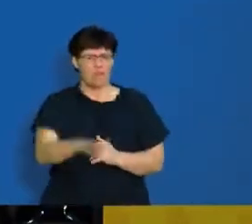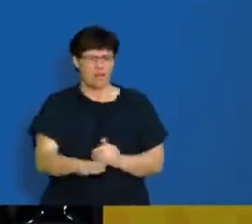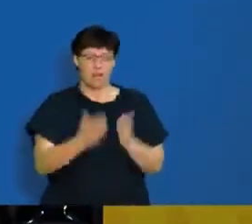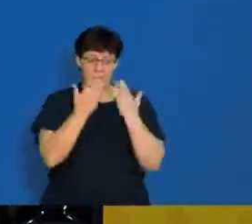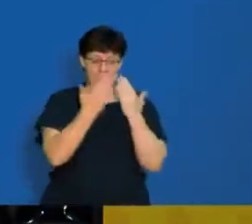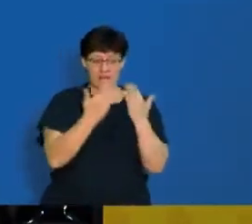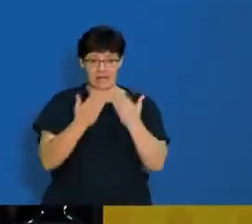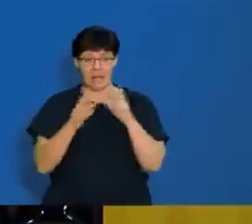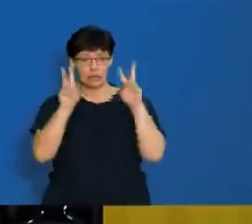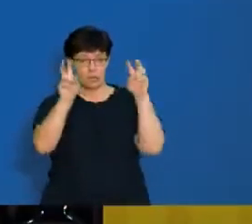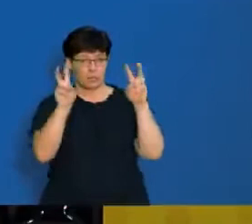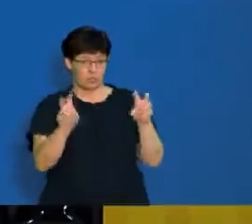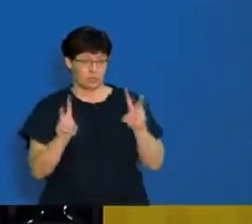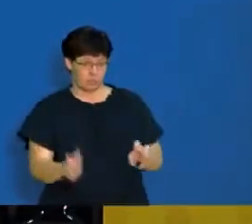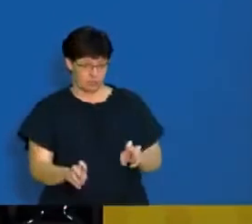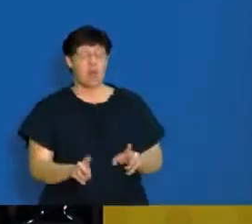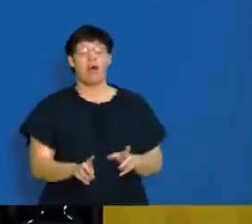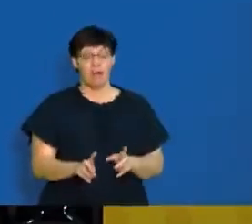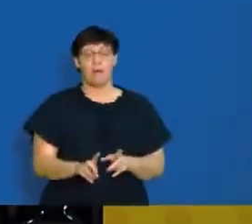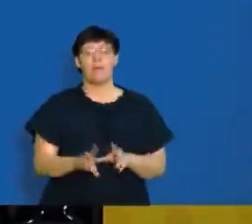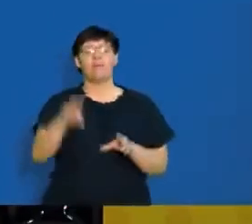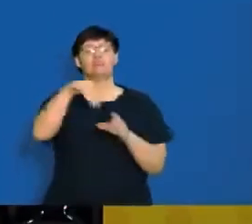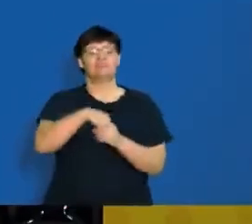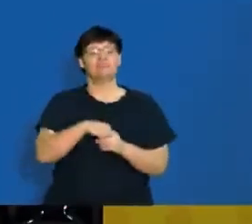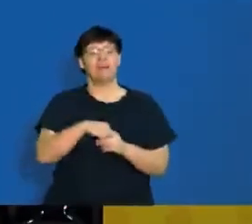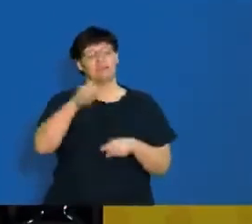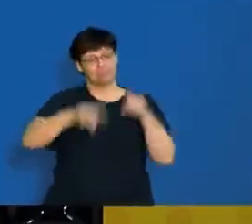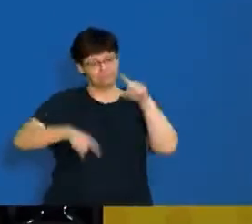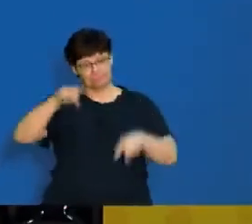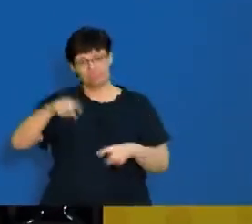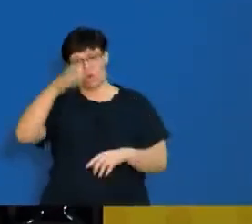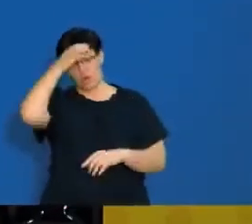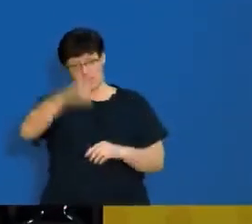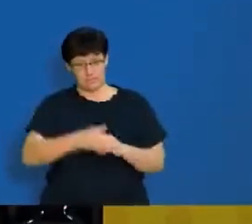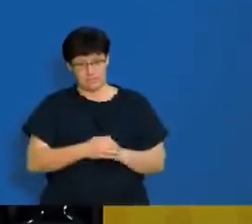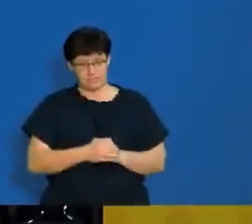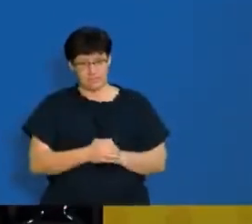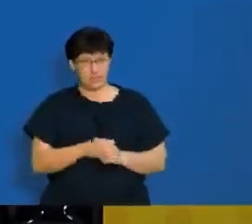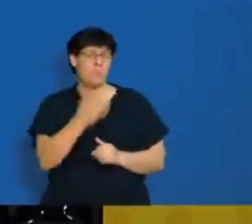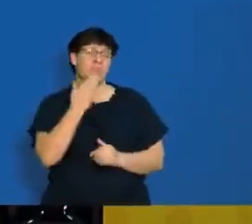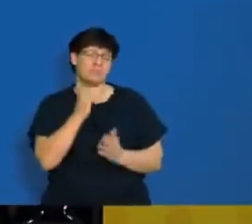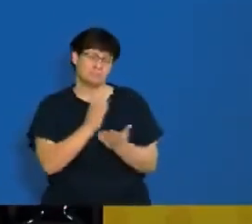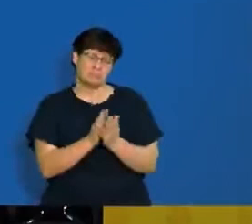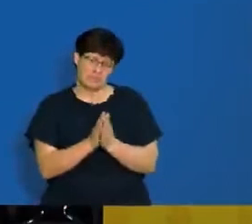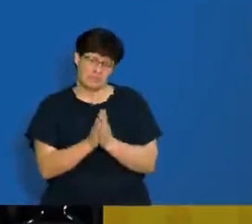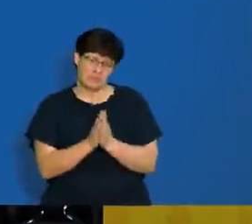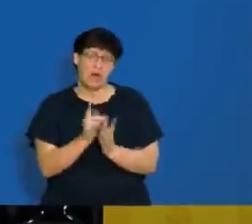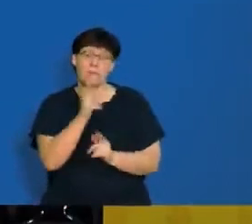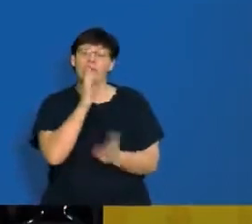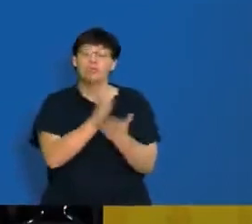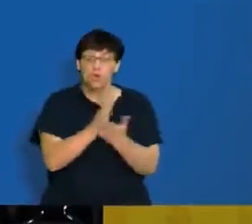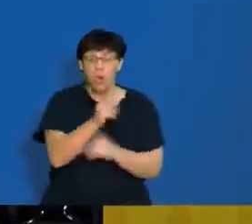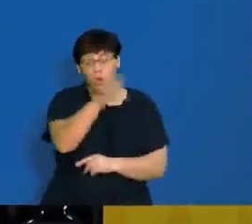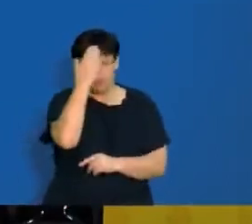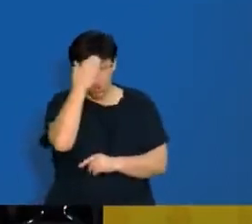the different topics that they all come with different concepts. So please make sure that you know all those